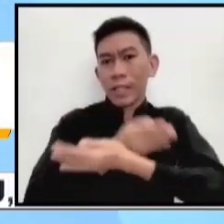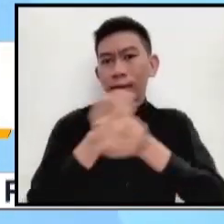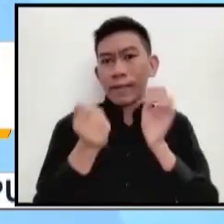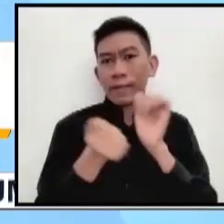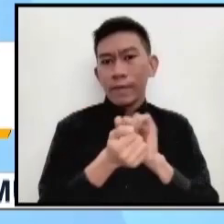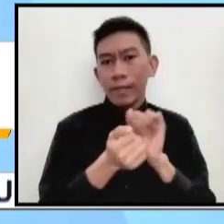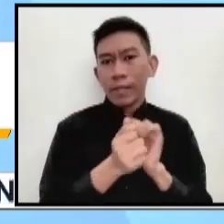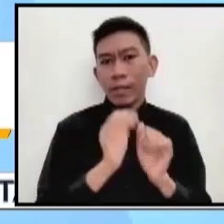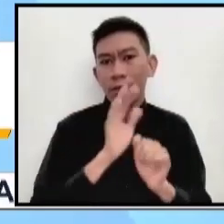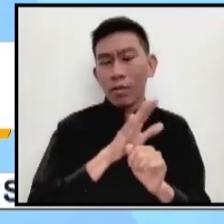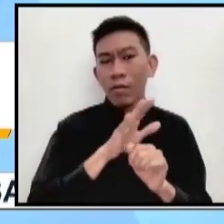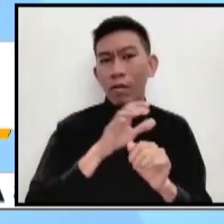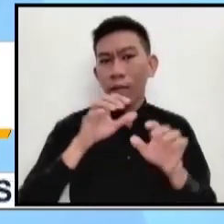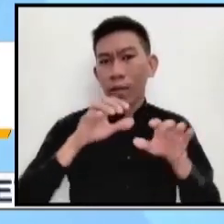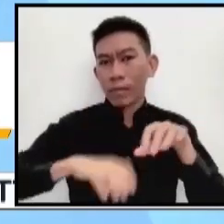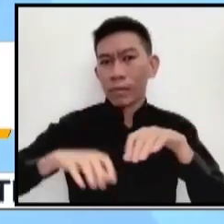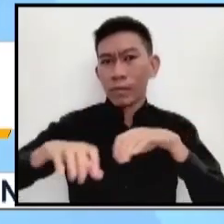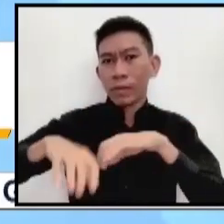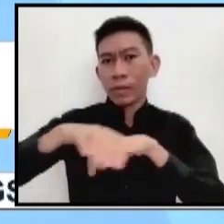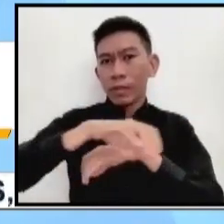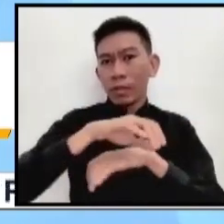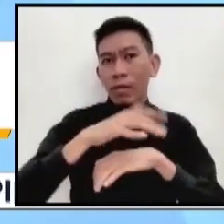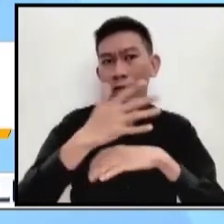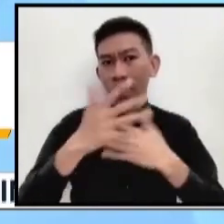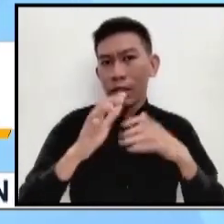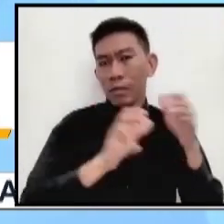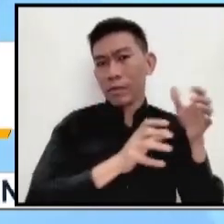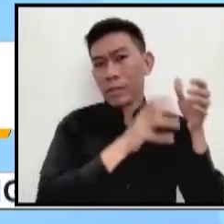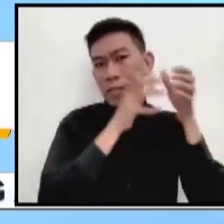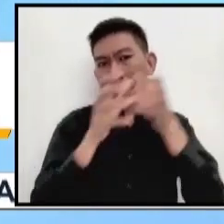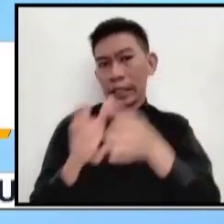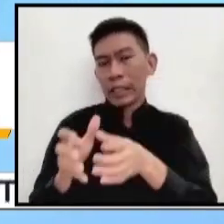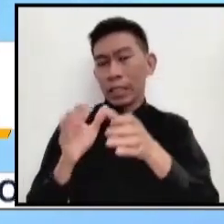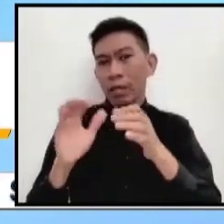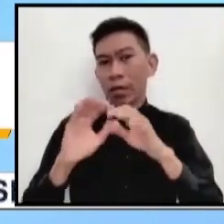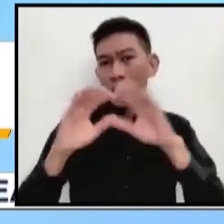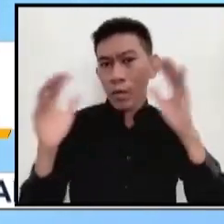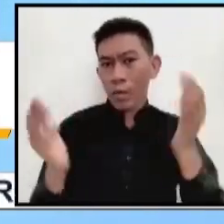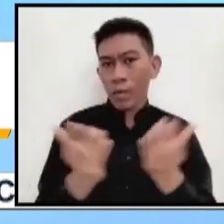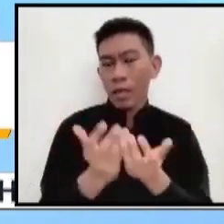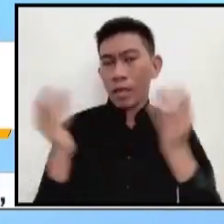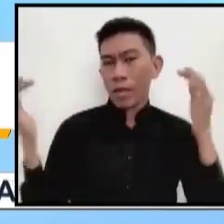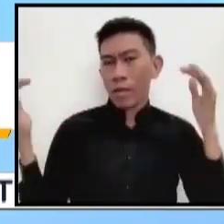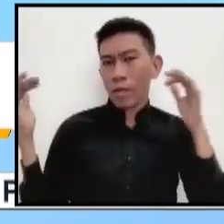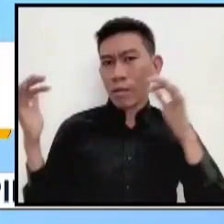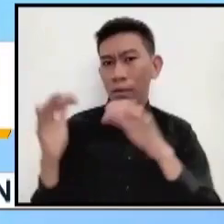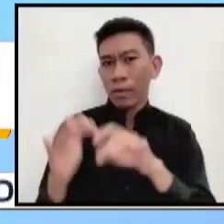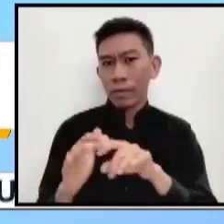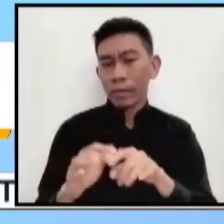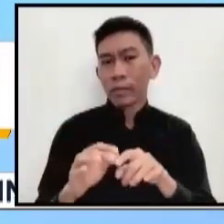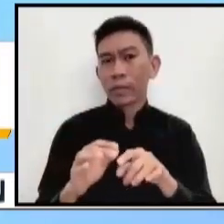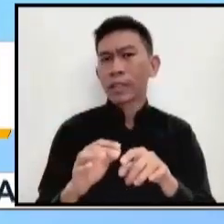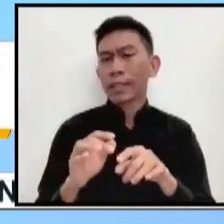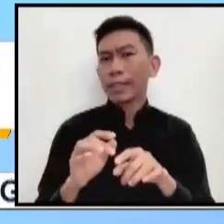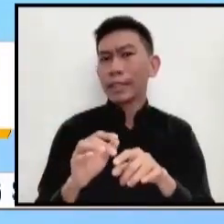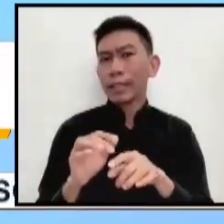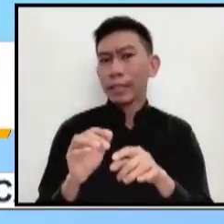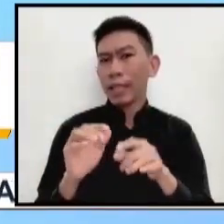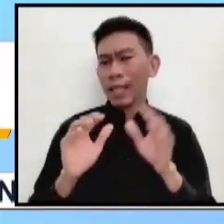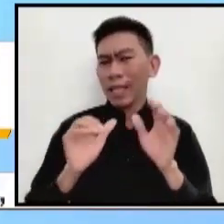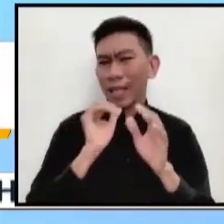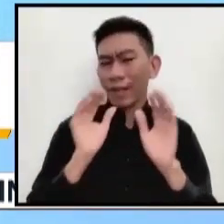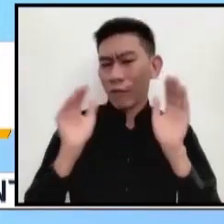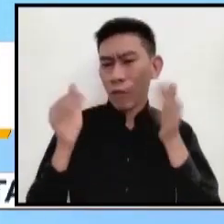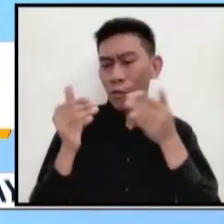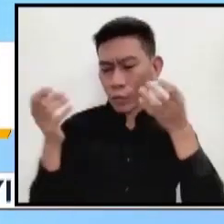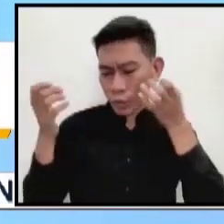neighbors when they attended the Home Free Global Crusade. Mm. And it is not the event in itself, Audrey. It's the